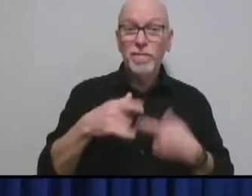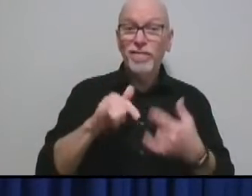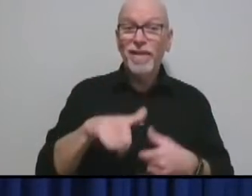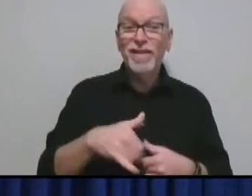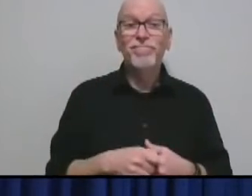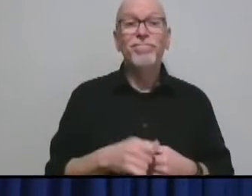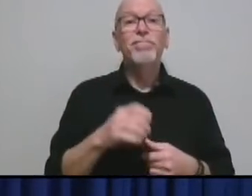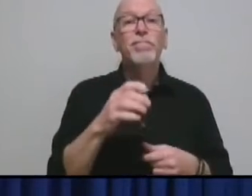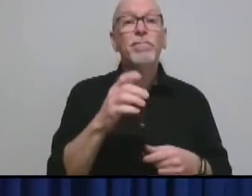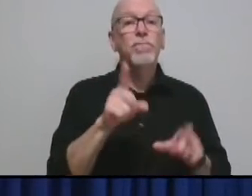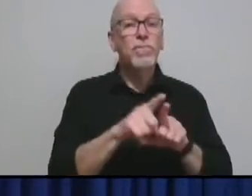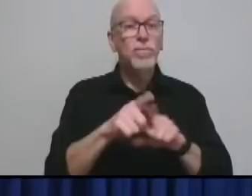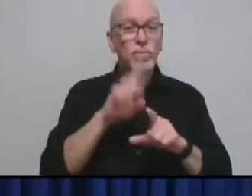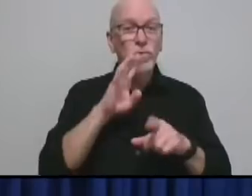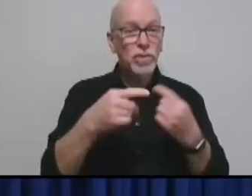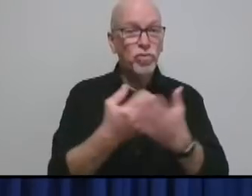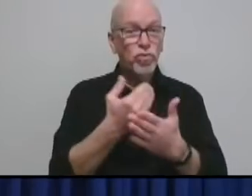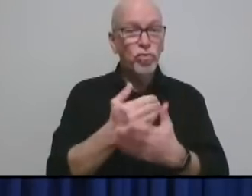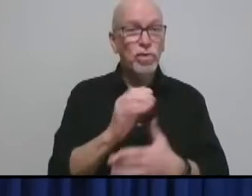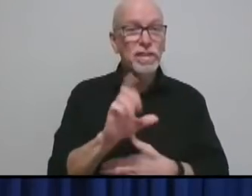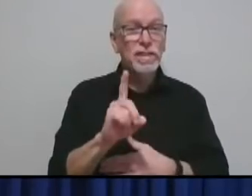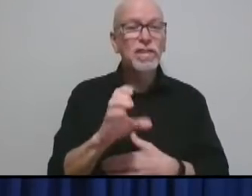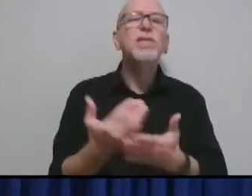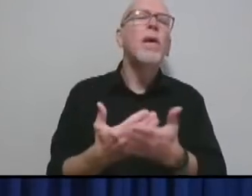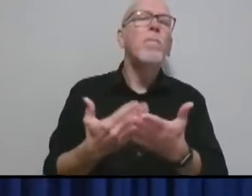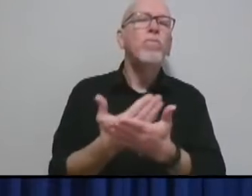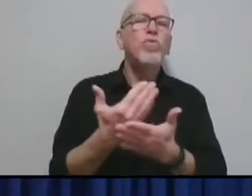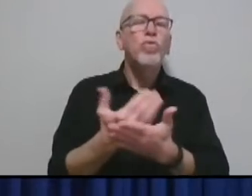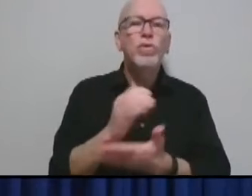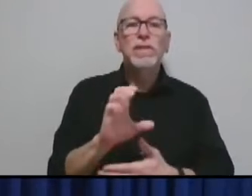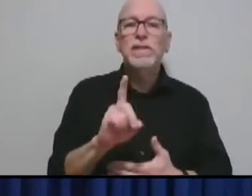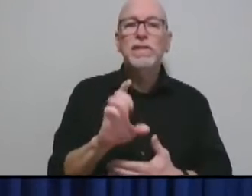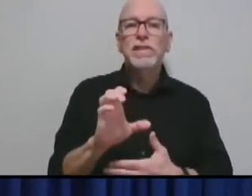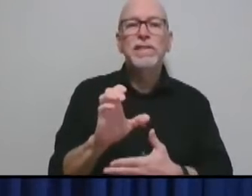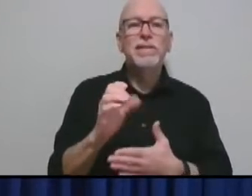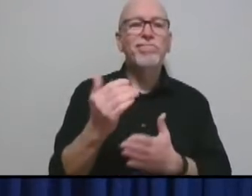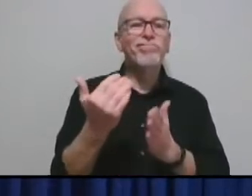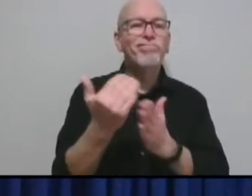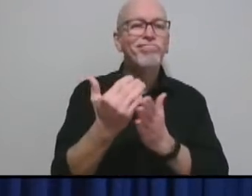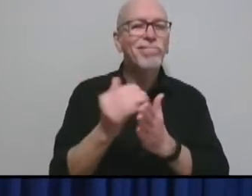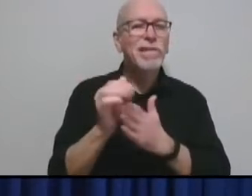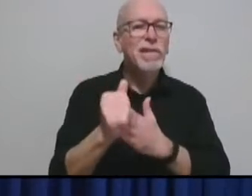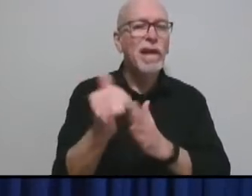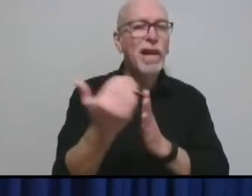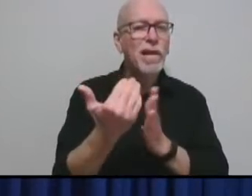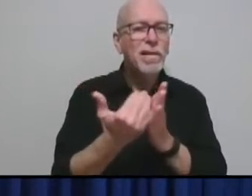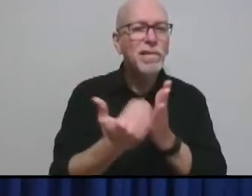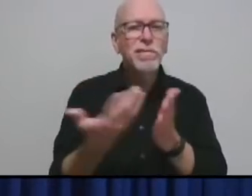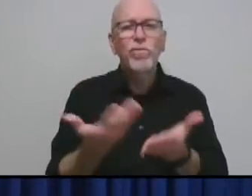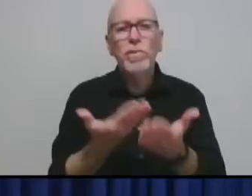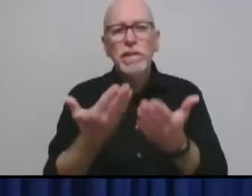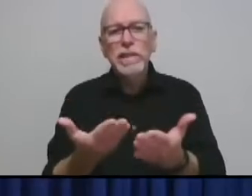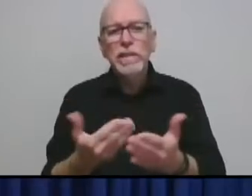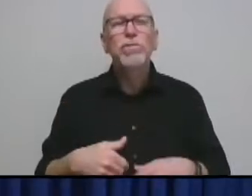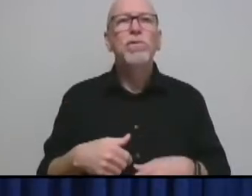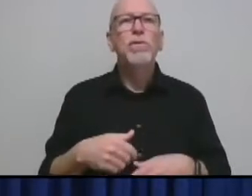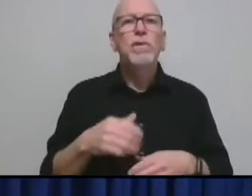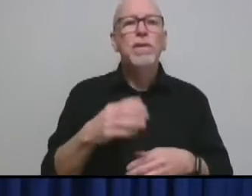the new CDC, some of the new CDC guidelines or recommendations, and some of our